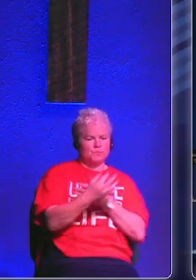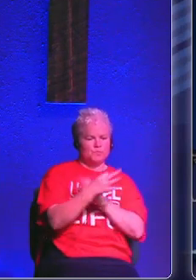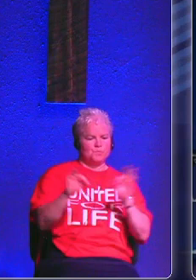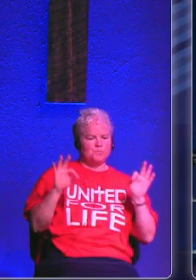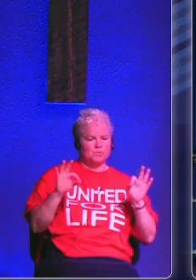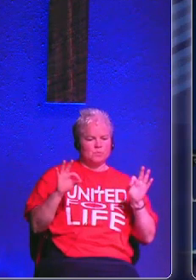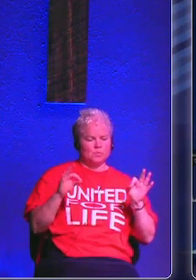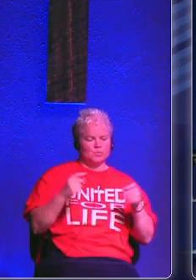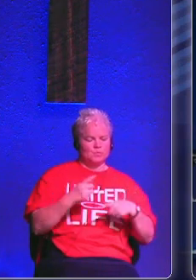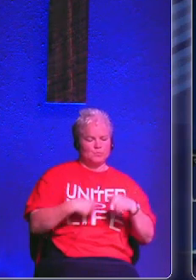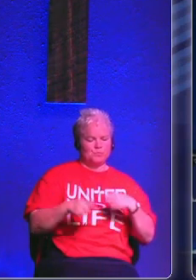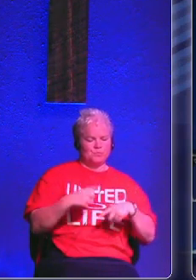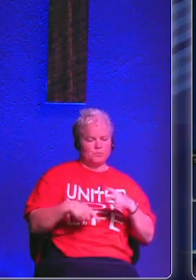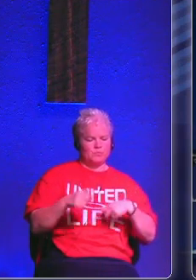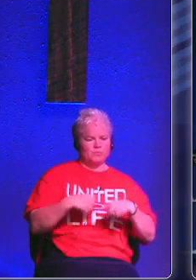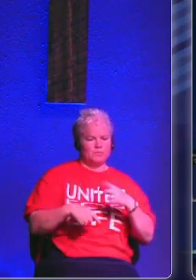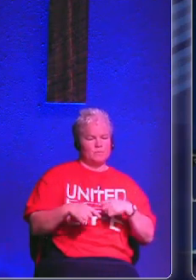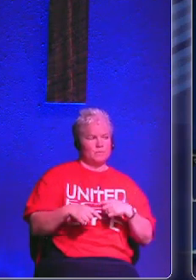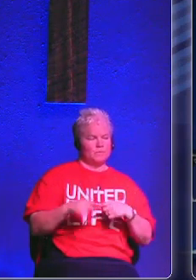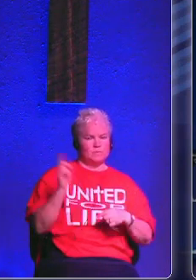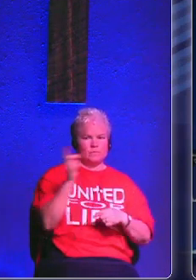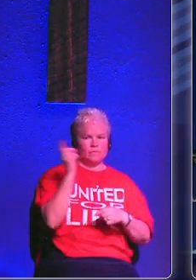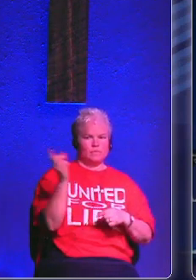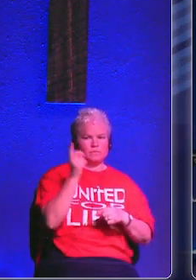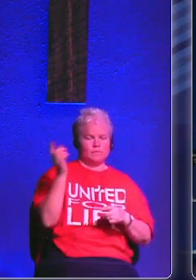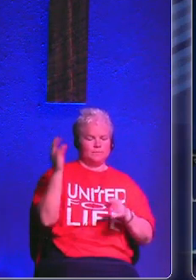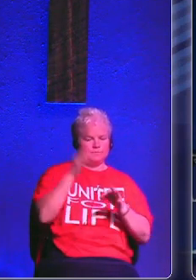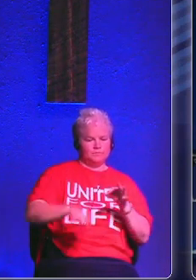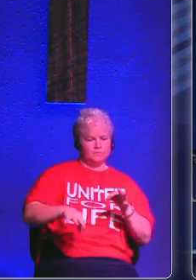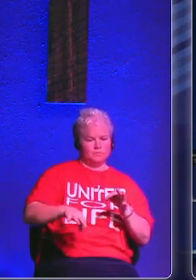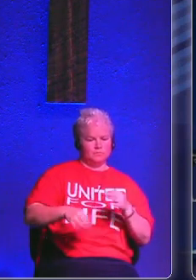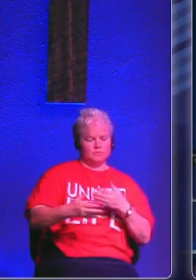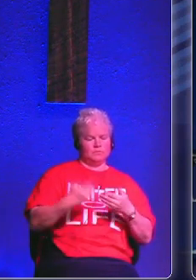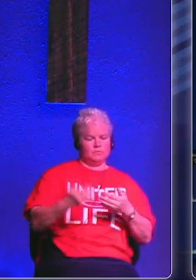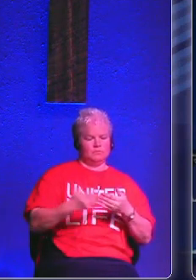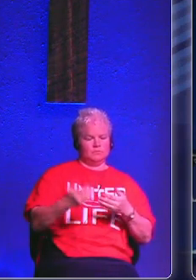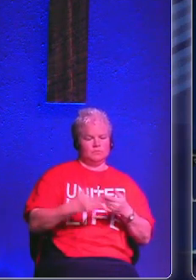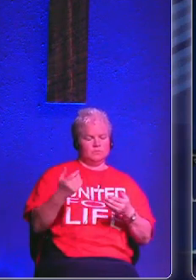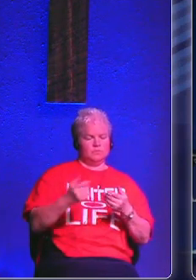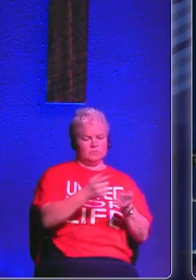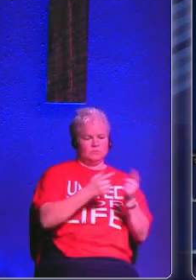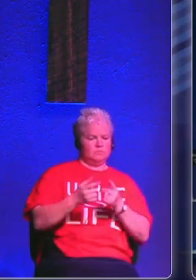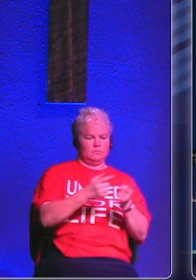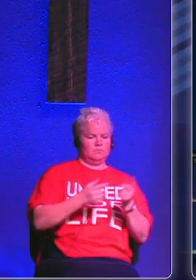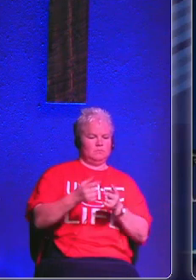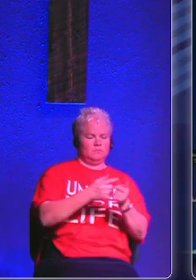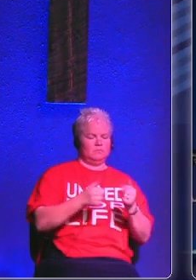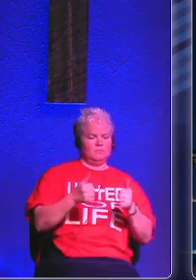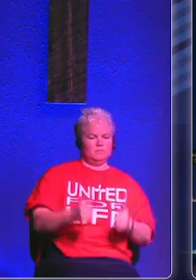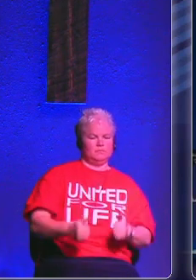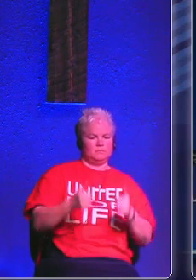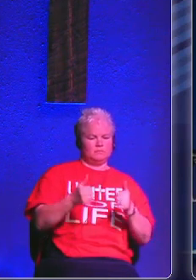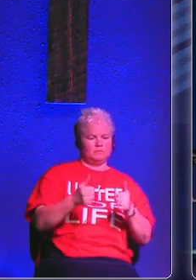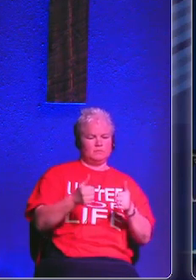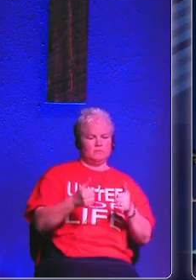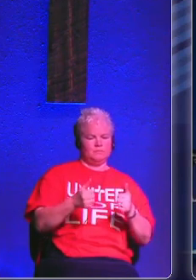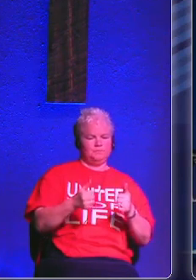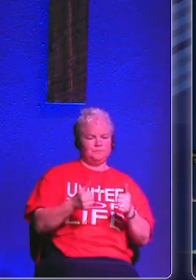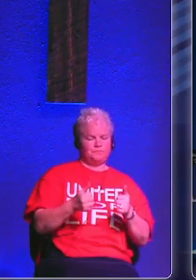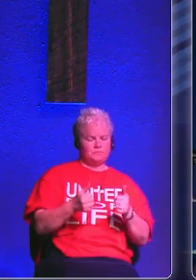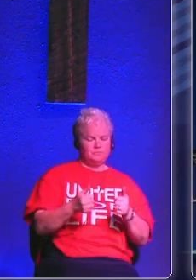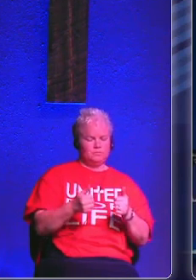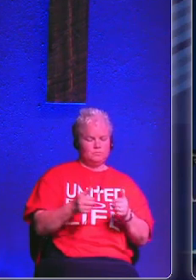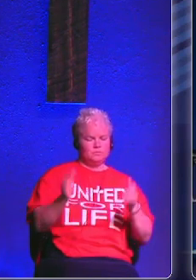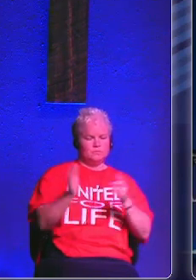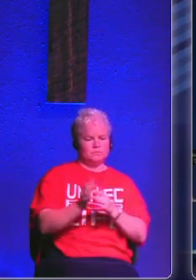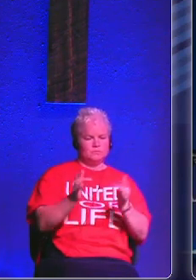actually comes. Is that always the simplest, easiest thing to do in our lives? No. But it's always worth it.